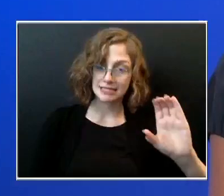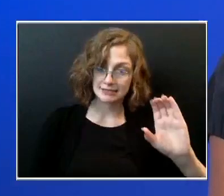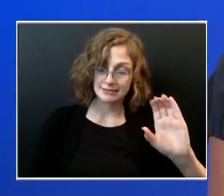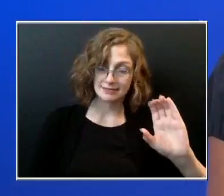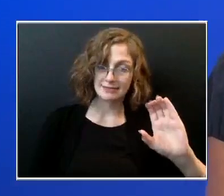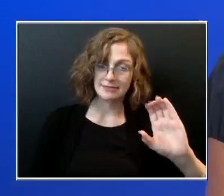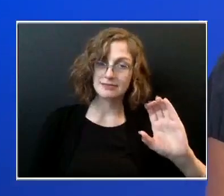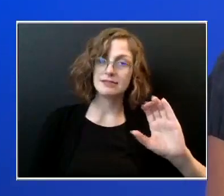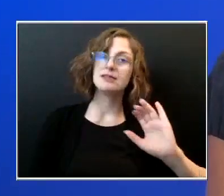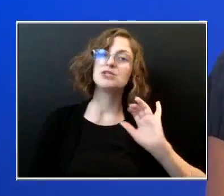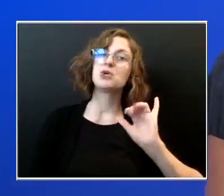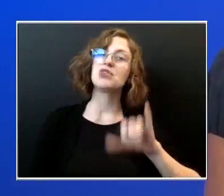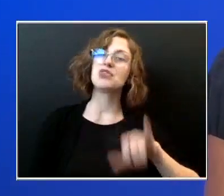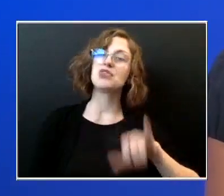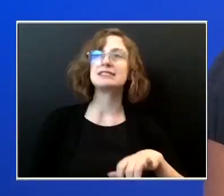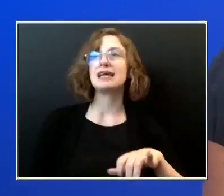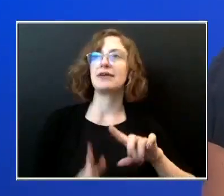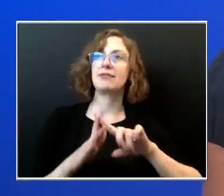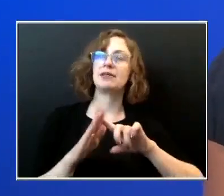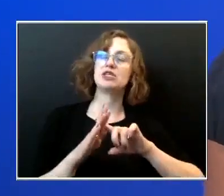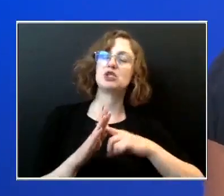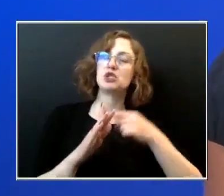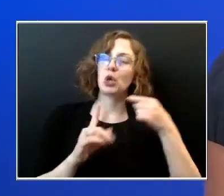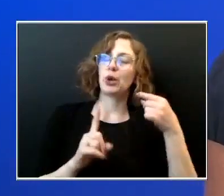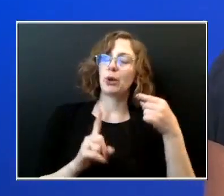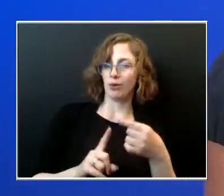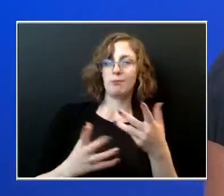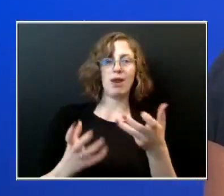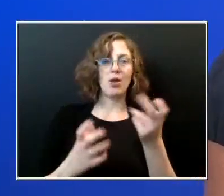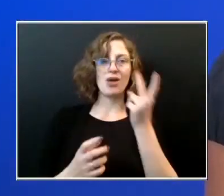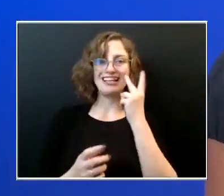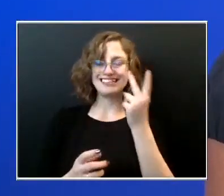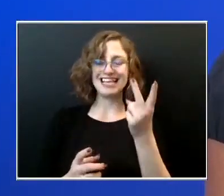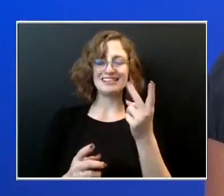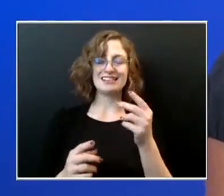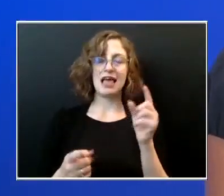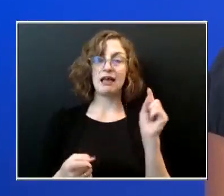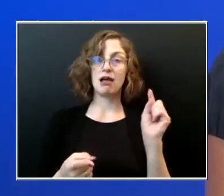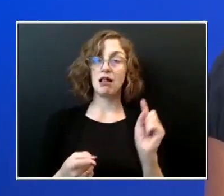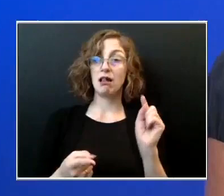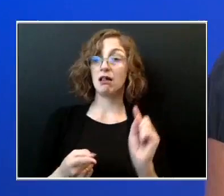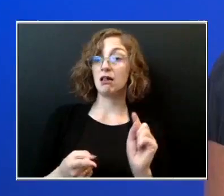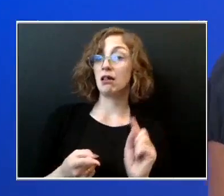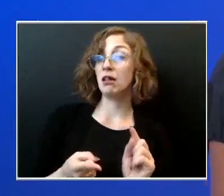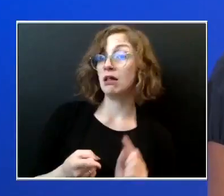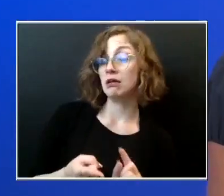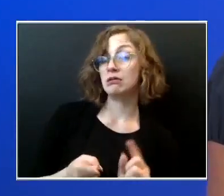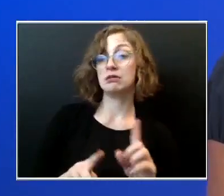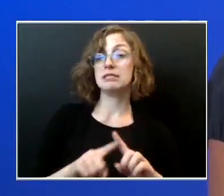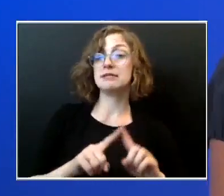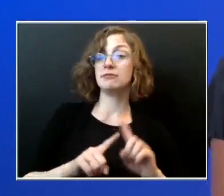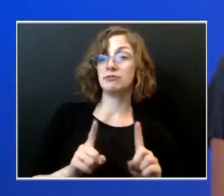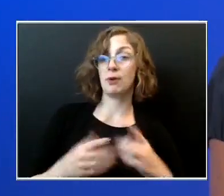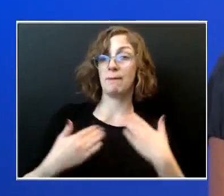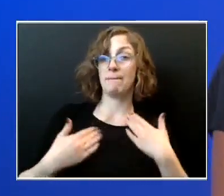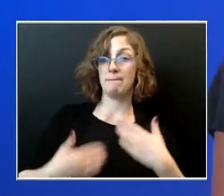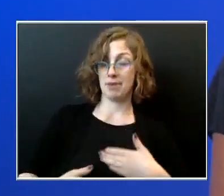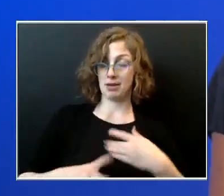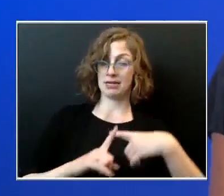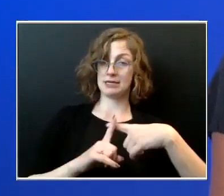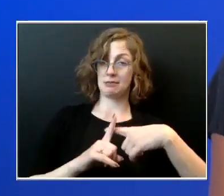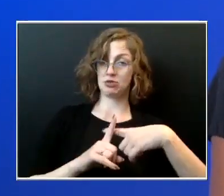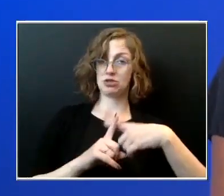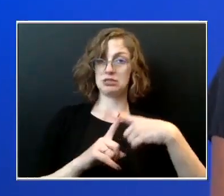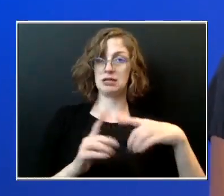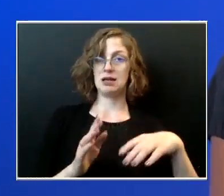starting point, but I would love to see us work backwards from there, different body temperatures, and get to a maintenance